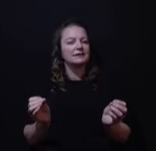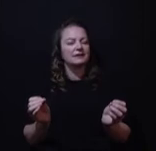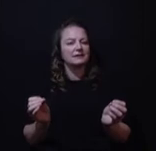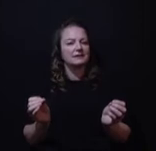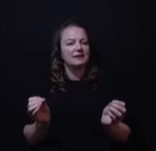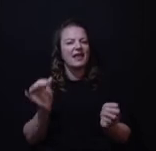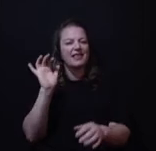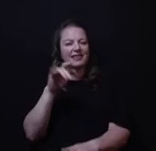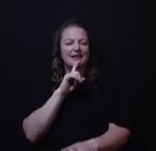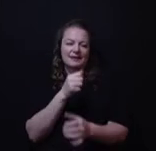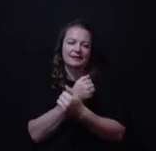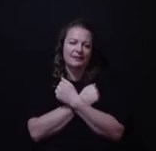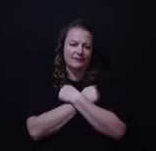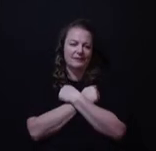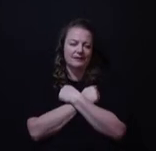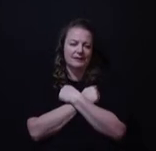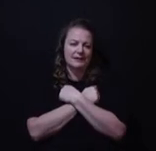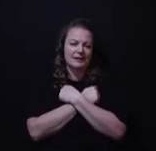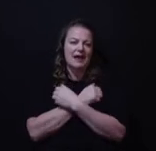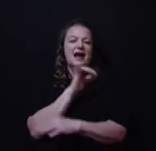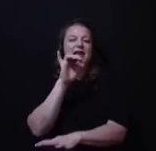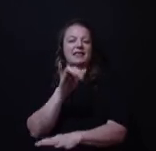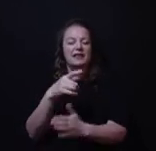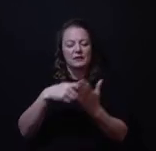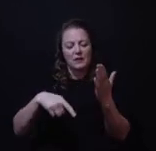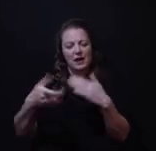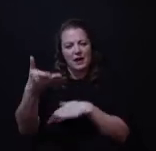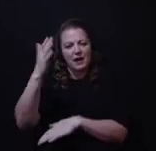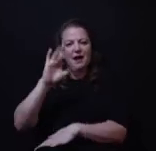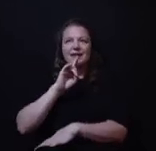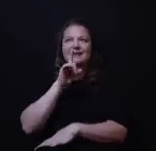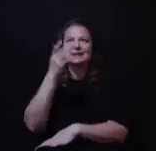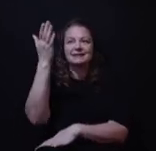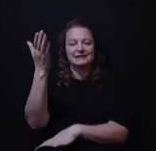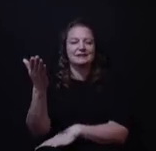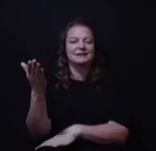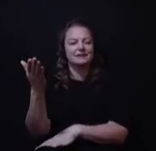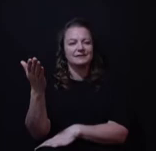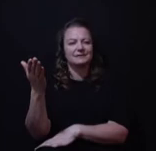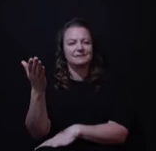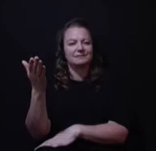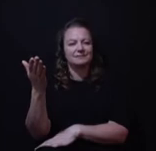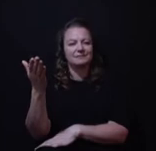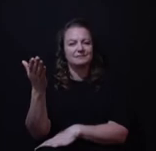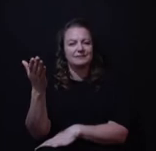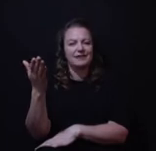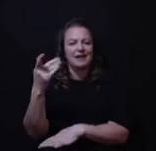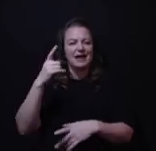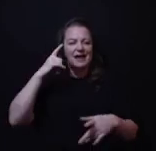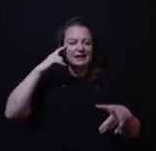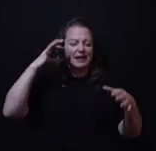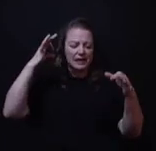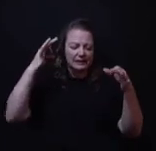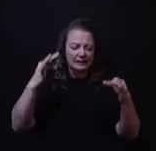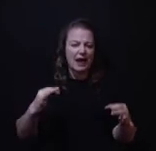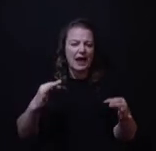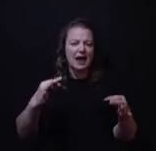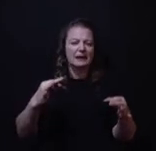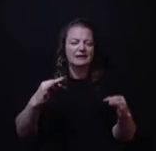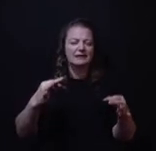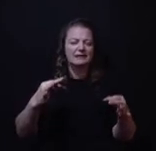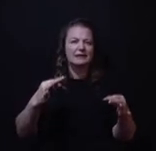is. That's what God is. A decided